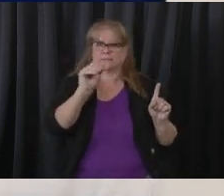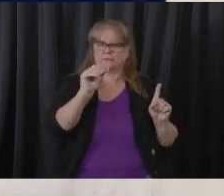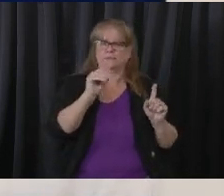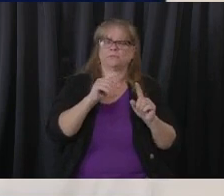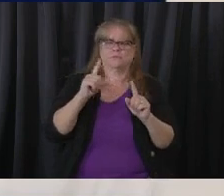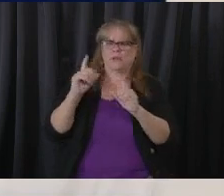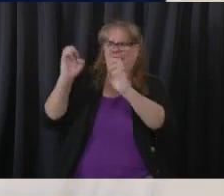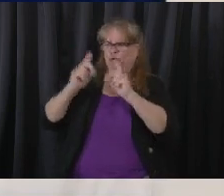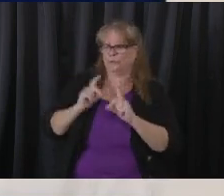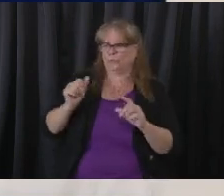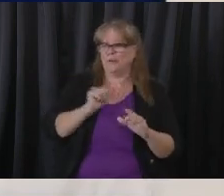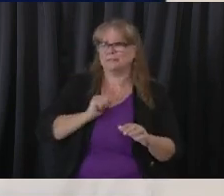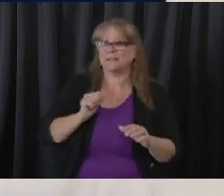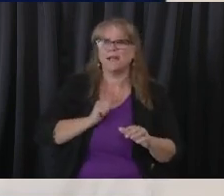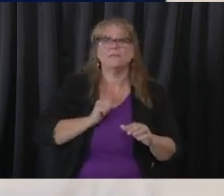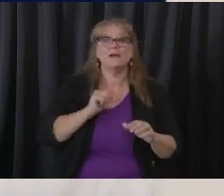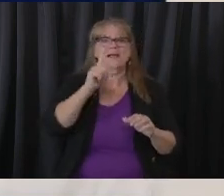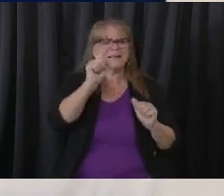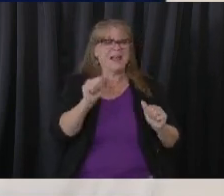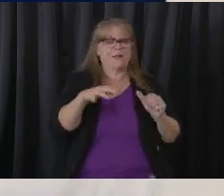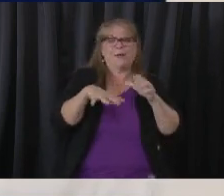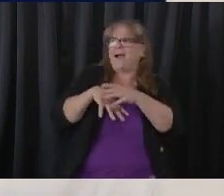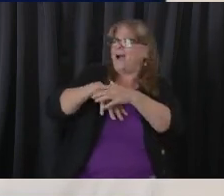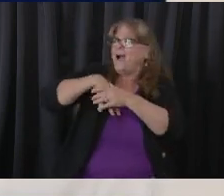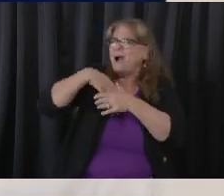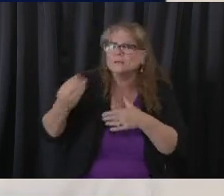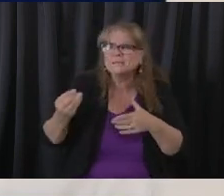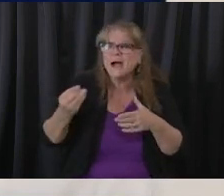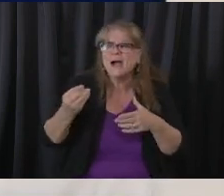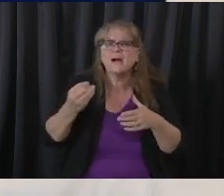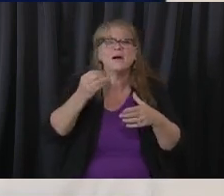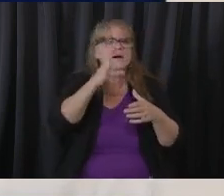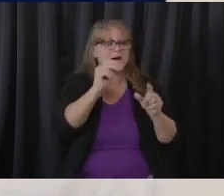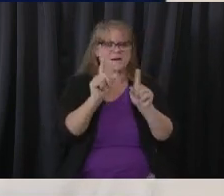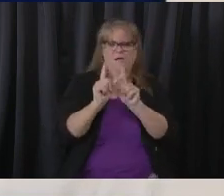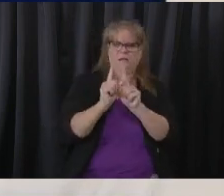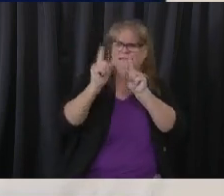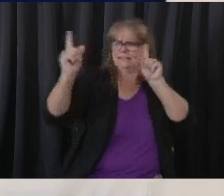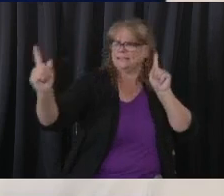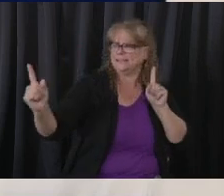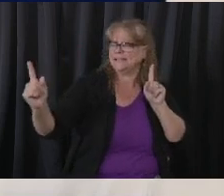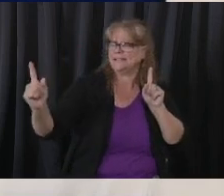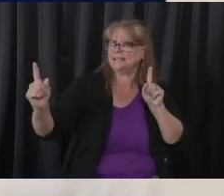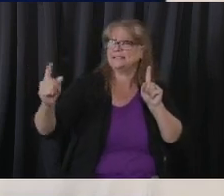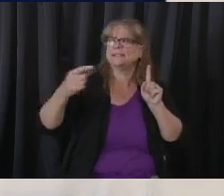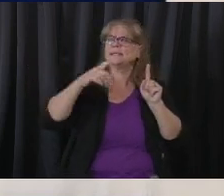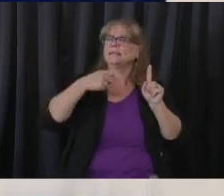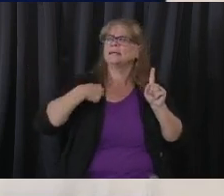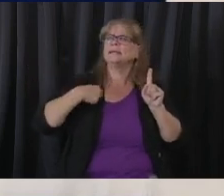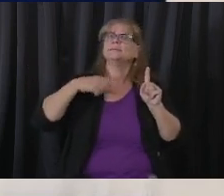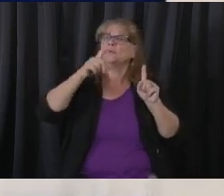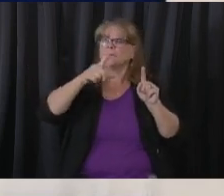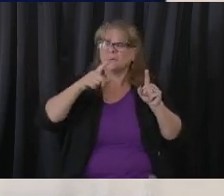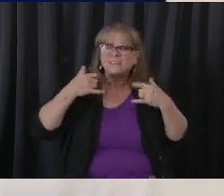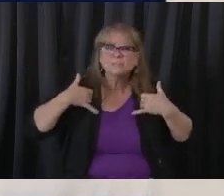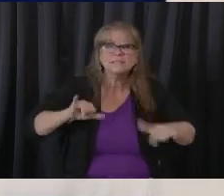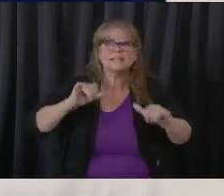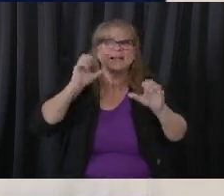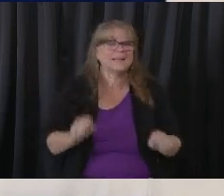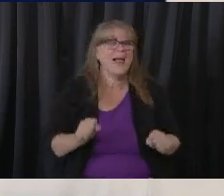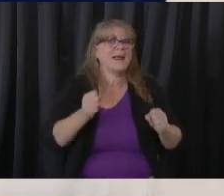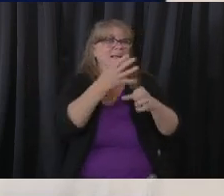other Coloradan, there's a chance I could contract the virus, but we do everything we can to keep the members of our team safe, just as we would